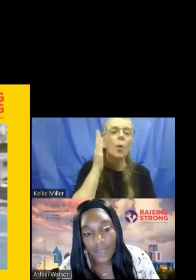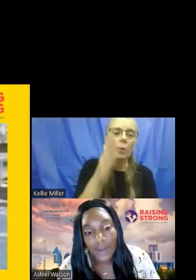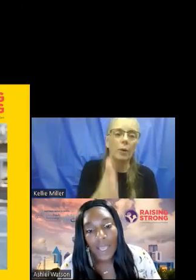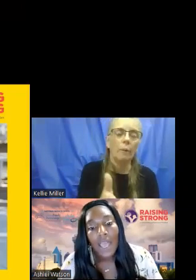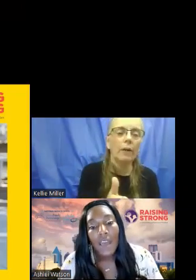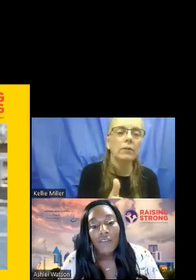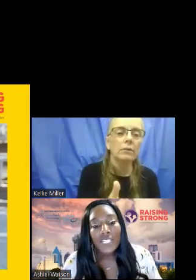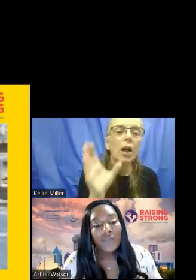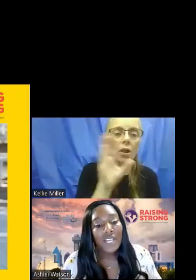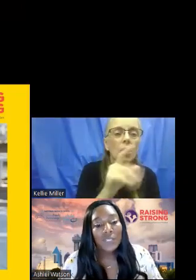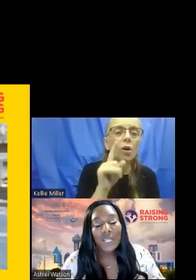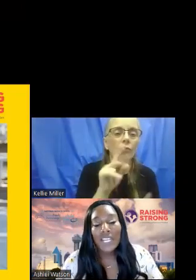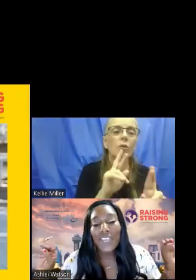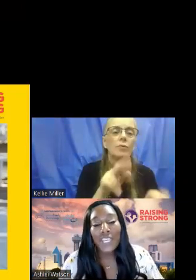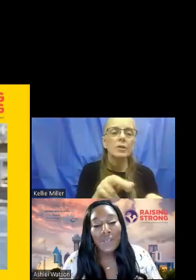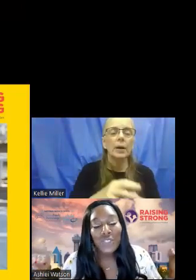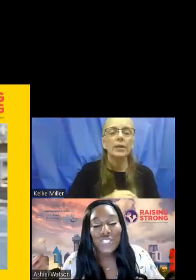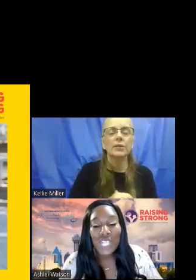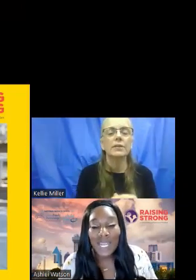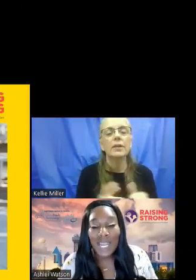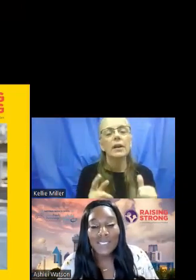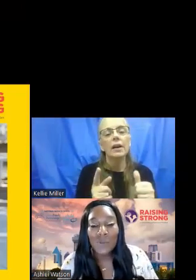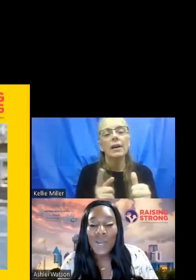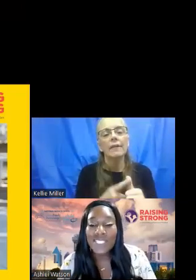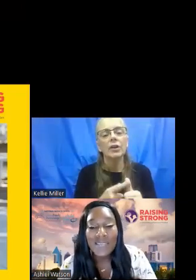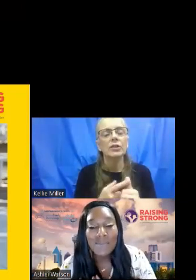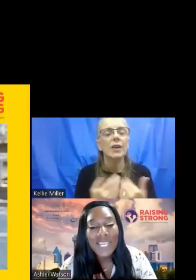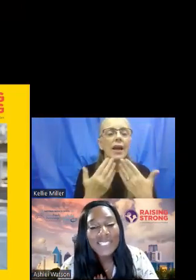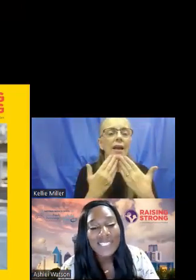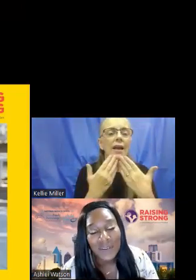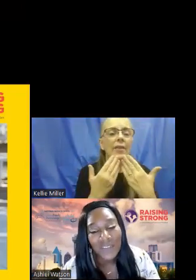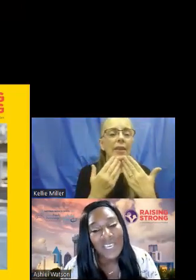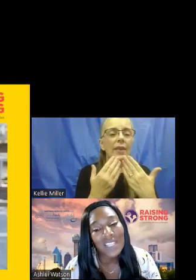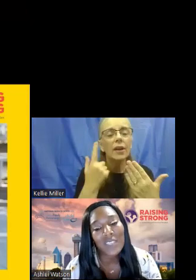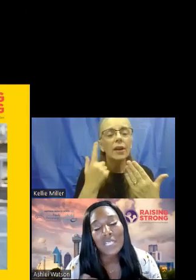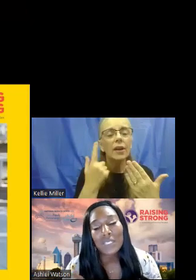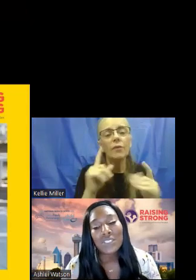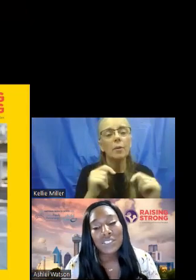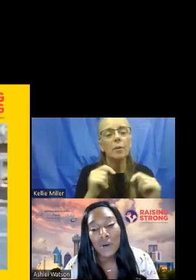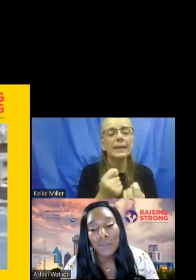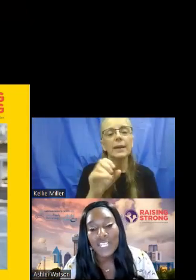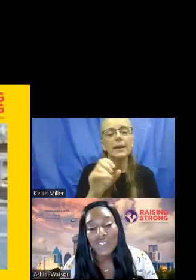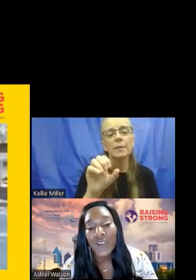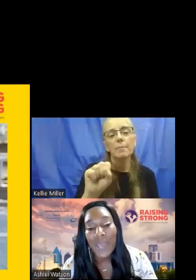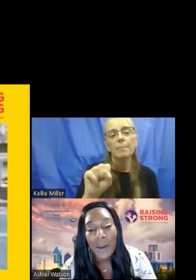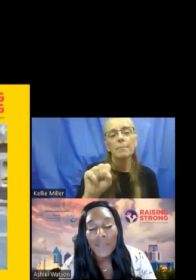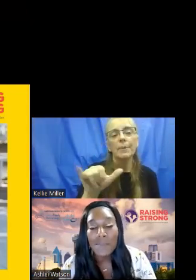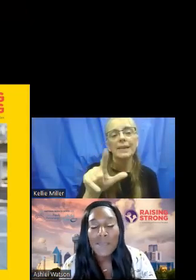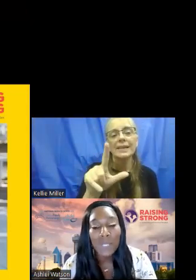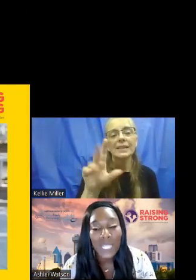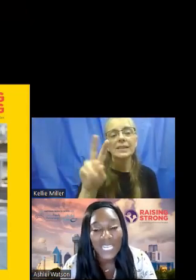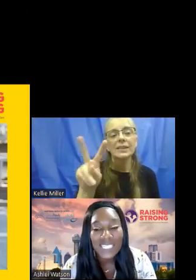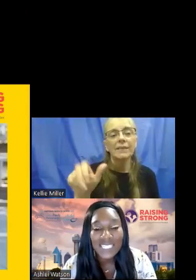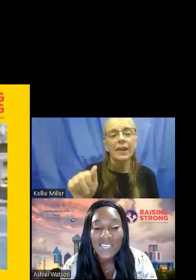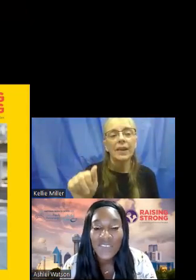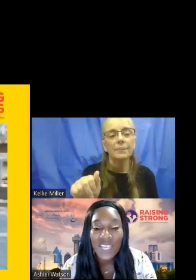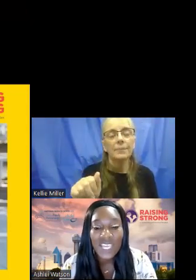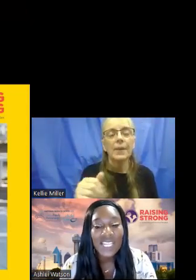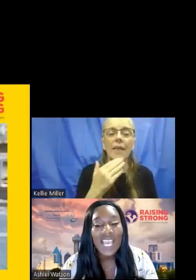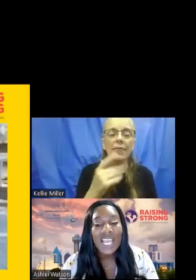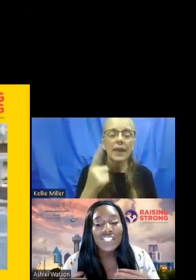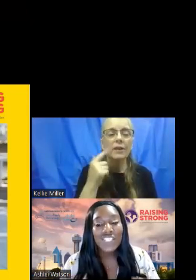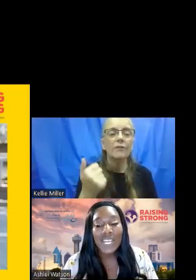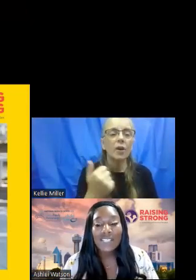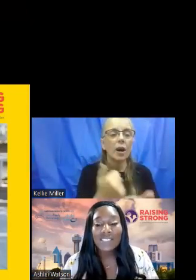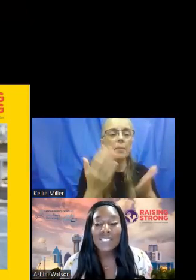week. First of all, I just want to give a huge shout out to my teammate, Sylvia. Thank you so much for helping me plan this